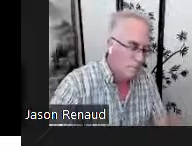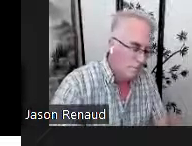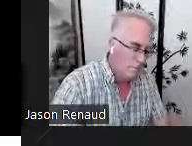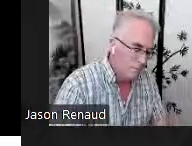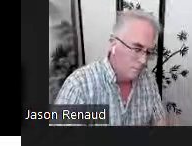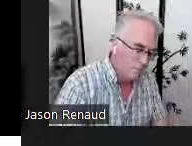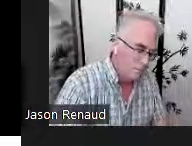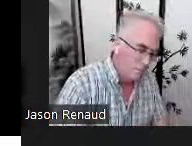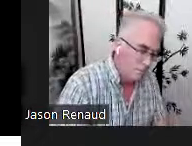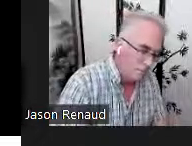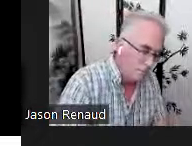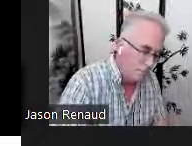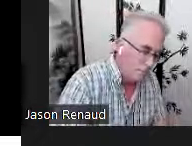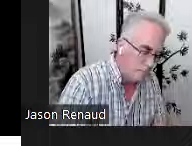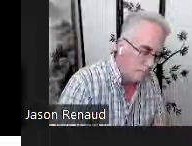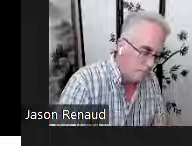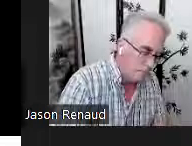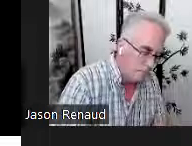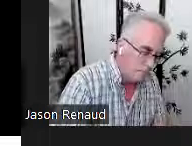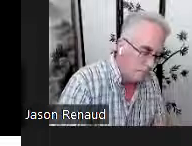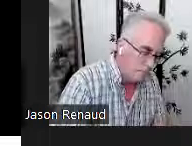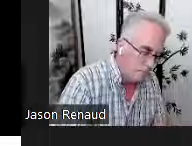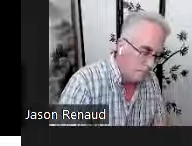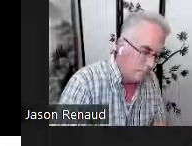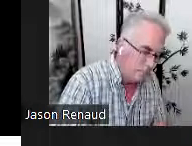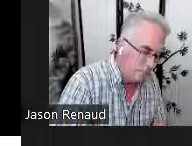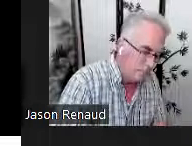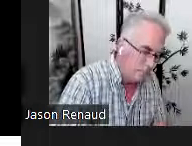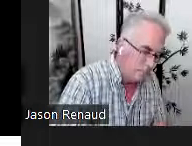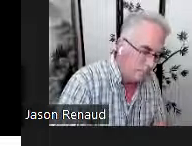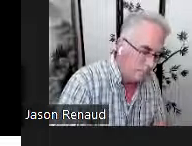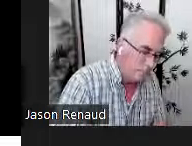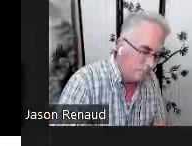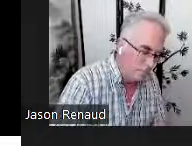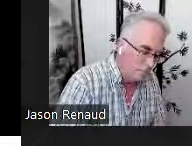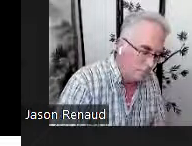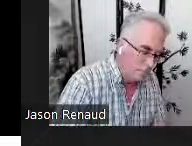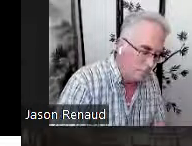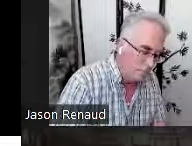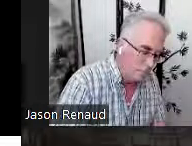Sophia and Jason, I'd like, Dan, can you read your suggested